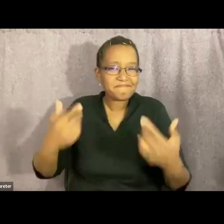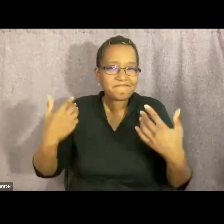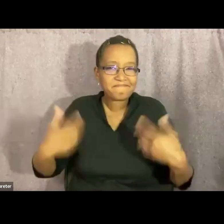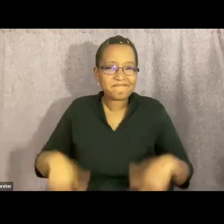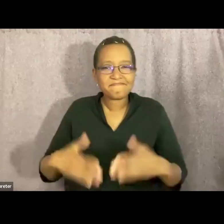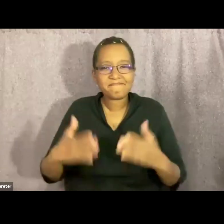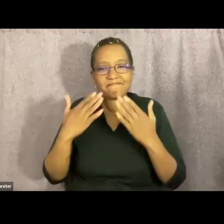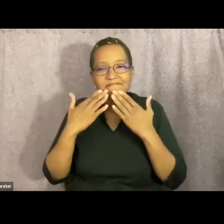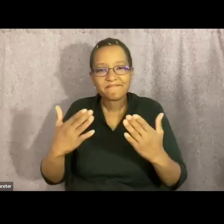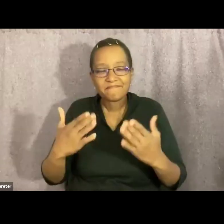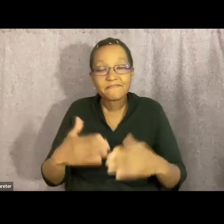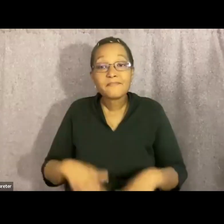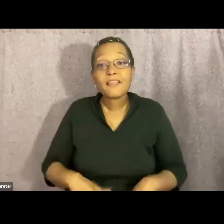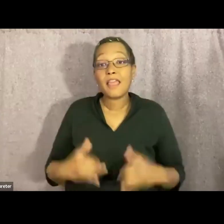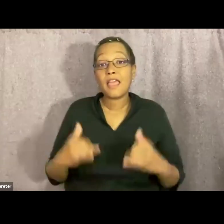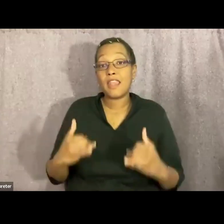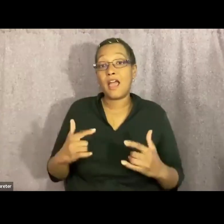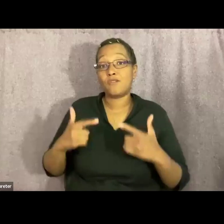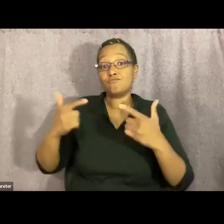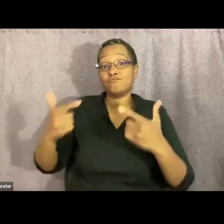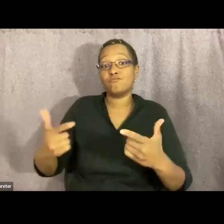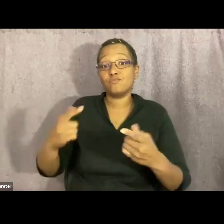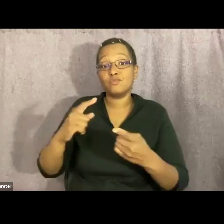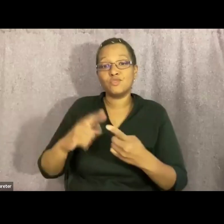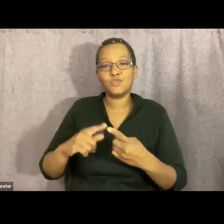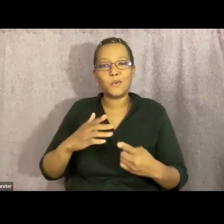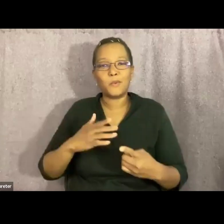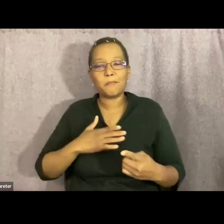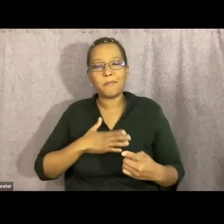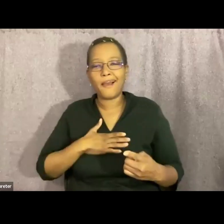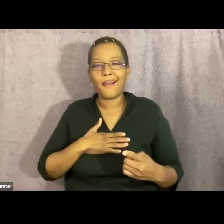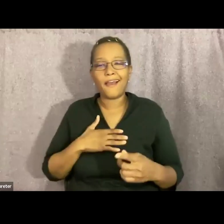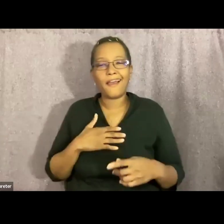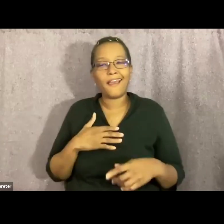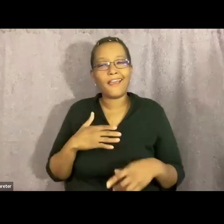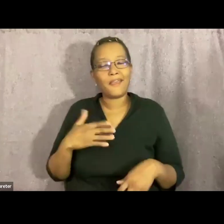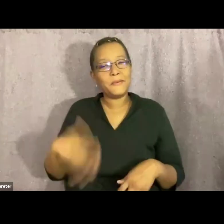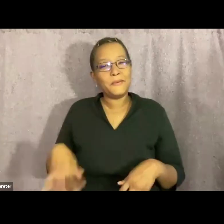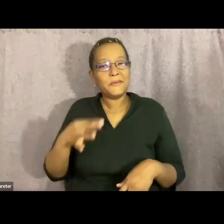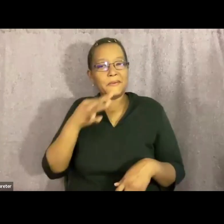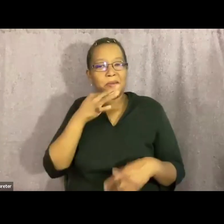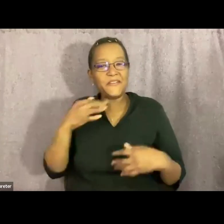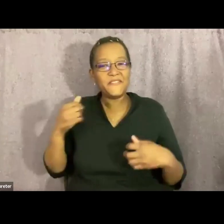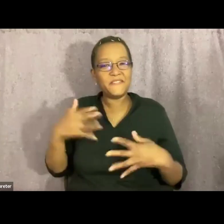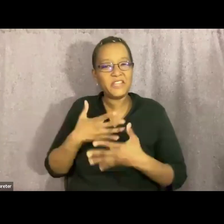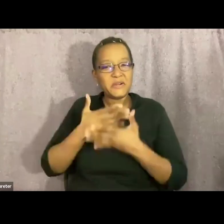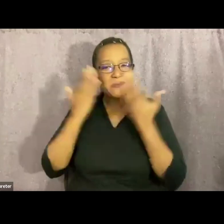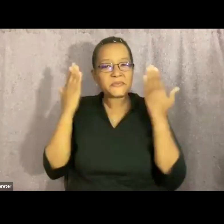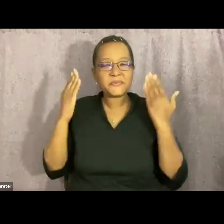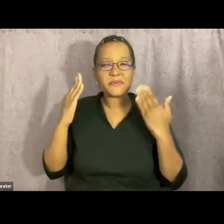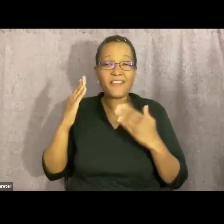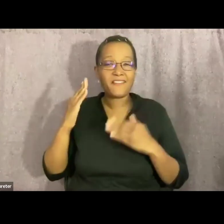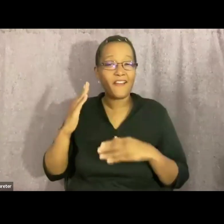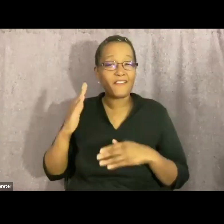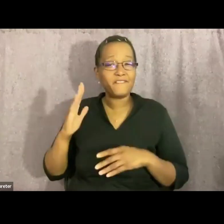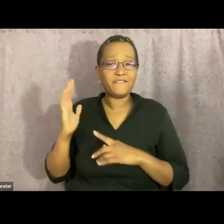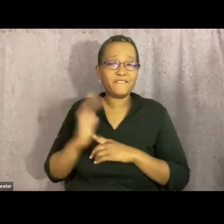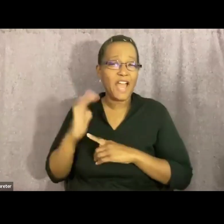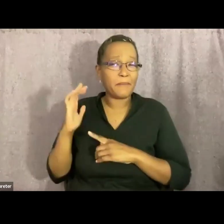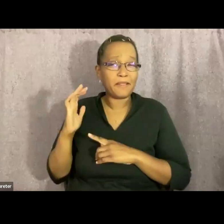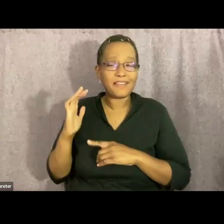that, I'll turn it over to my fearless and, dare I say, fabulous co-host,